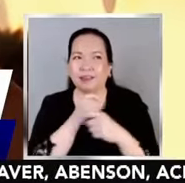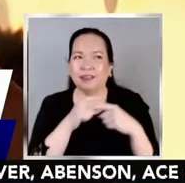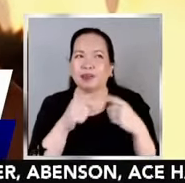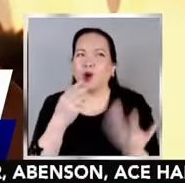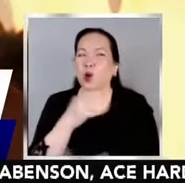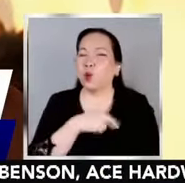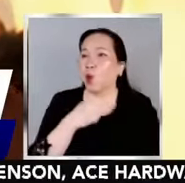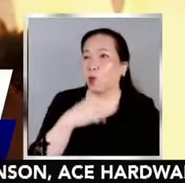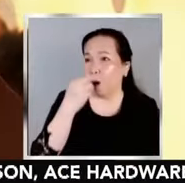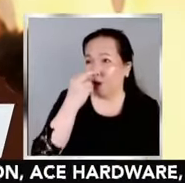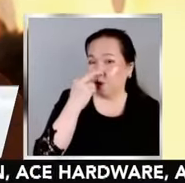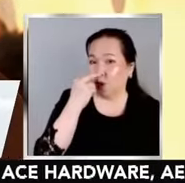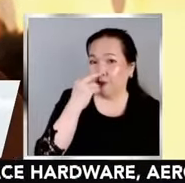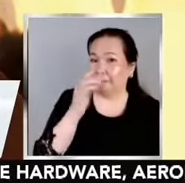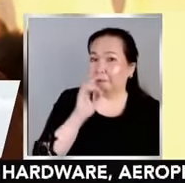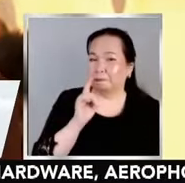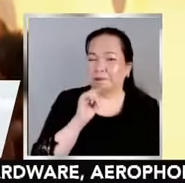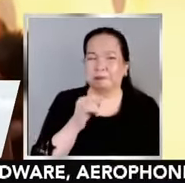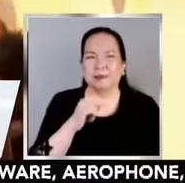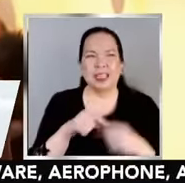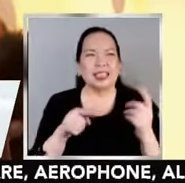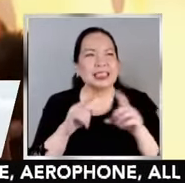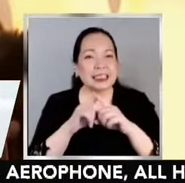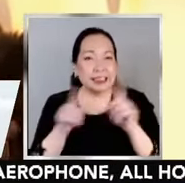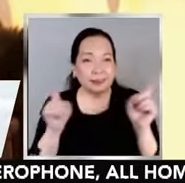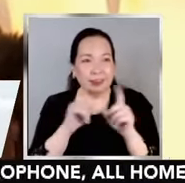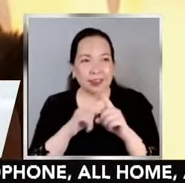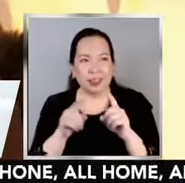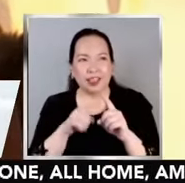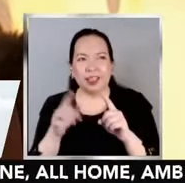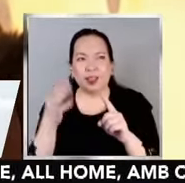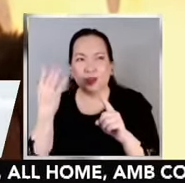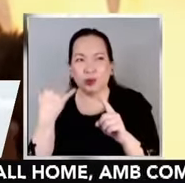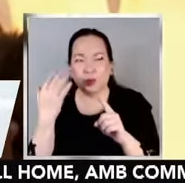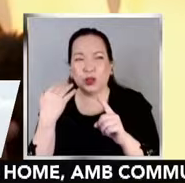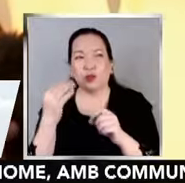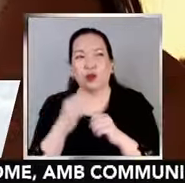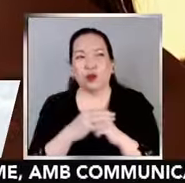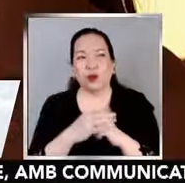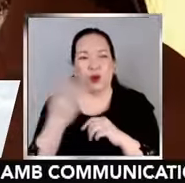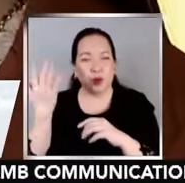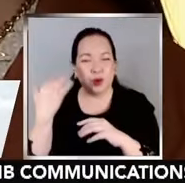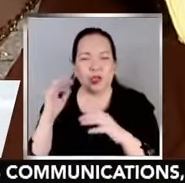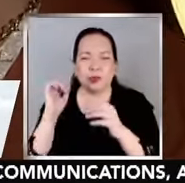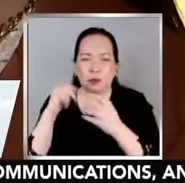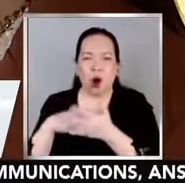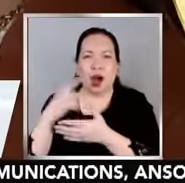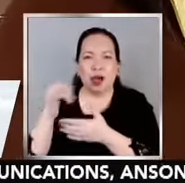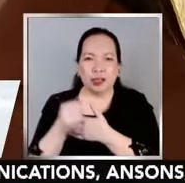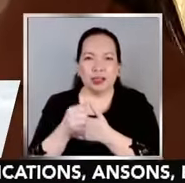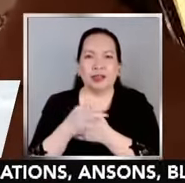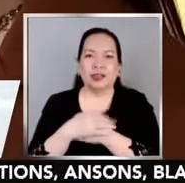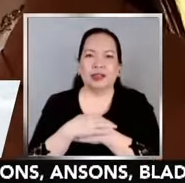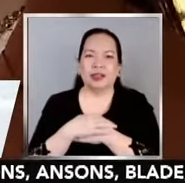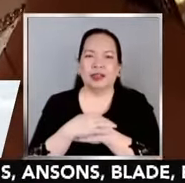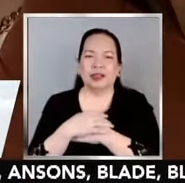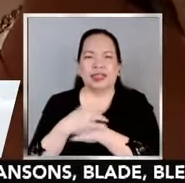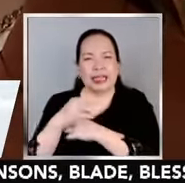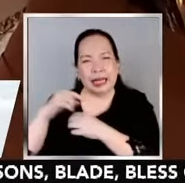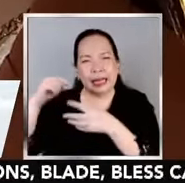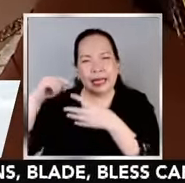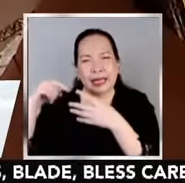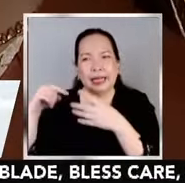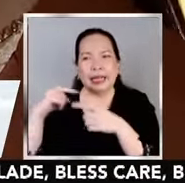nyo. Totally different from our previous projects, yung Heartful Cafe, yung Mano